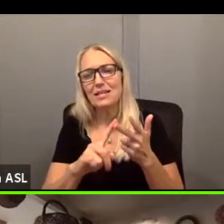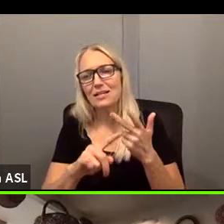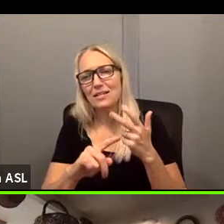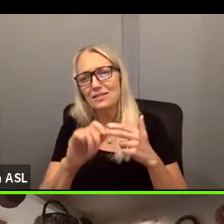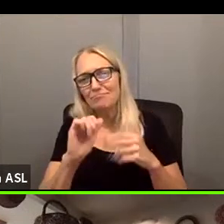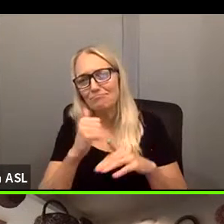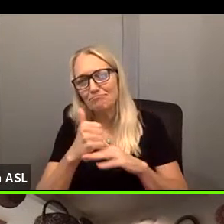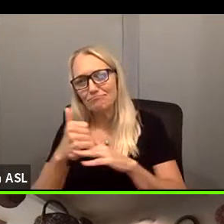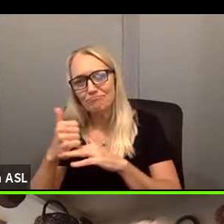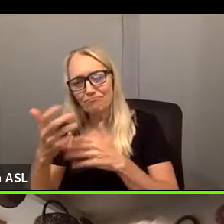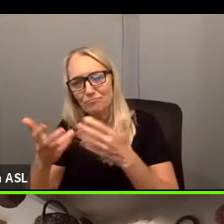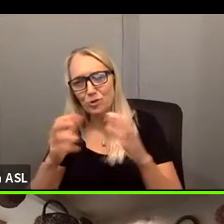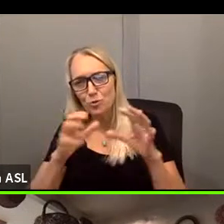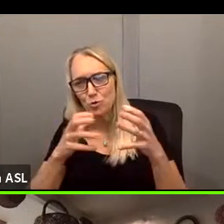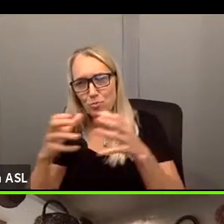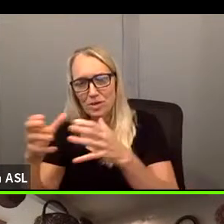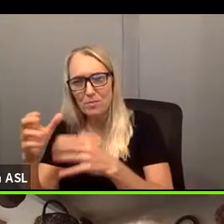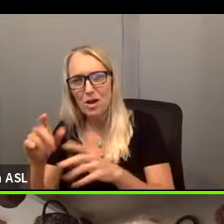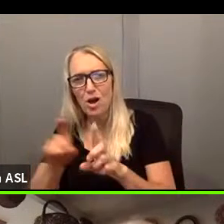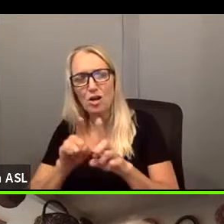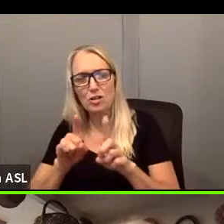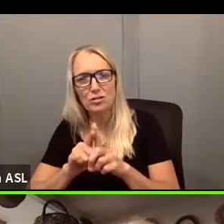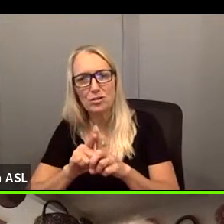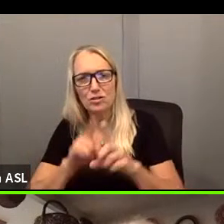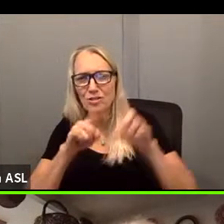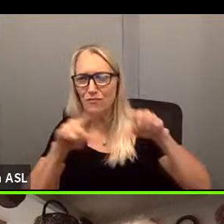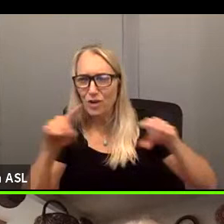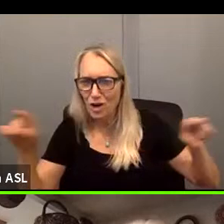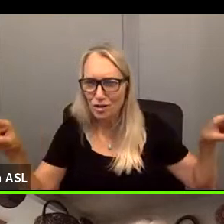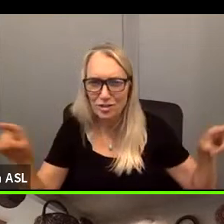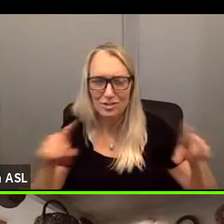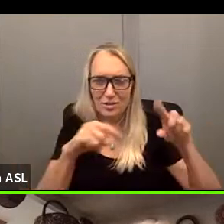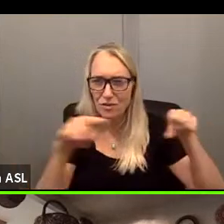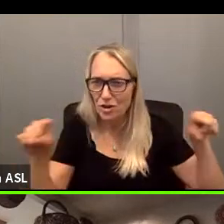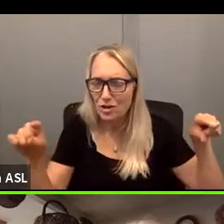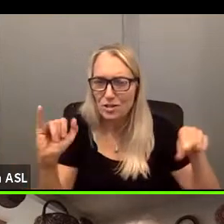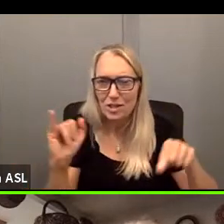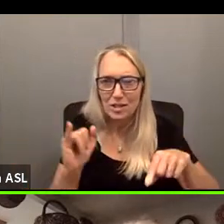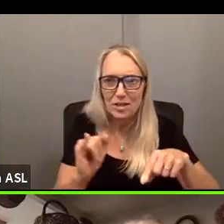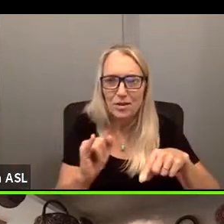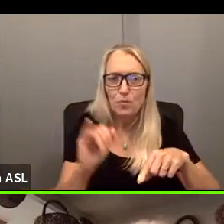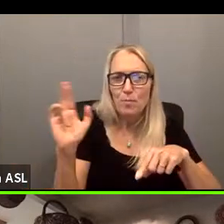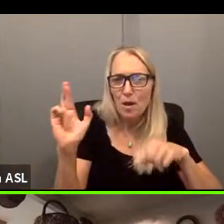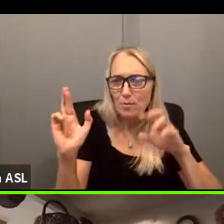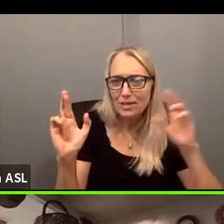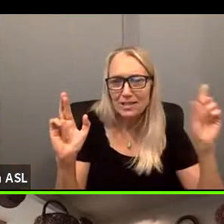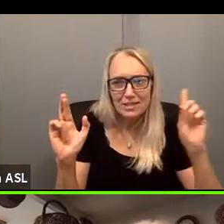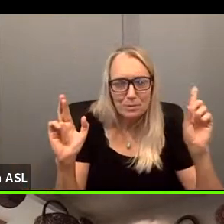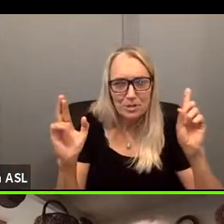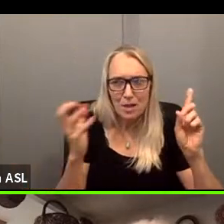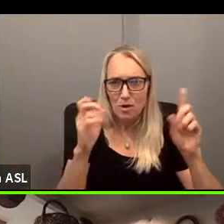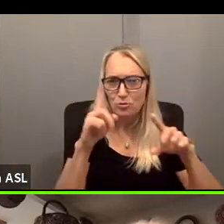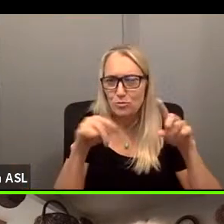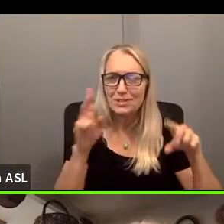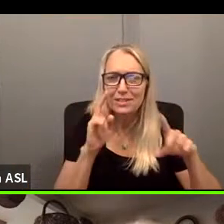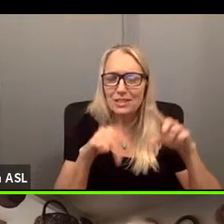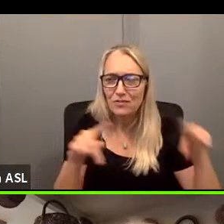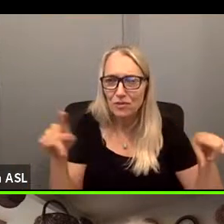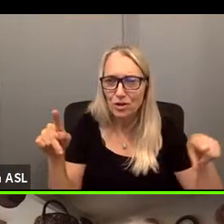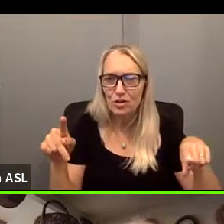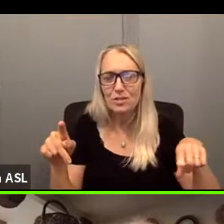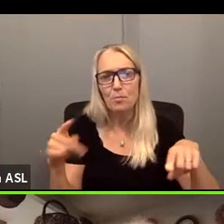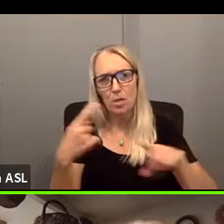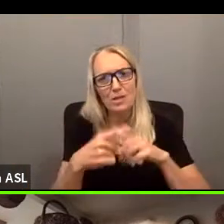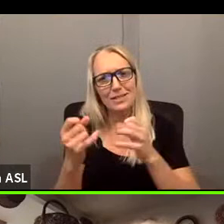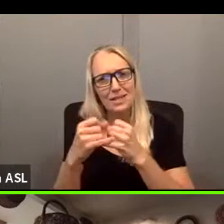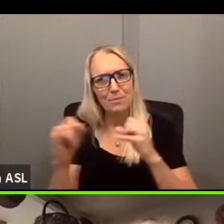on, but also that are diverse in terms of Republicans and Democrats and independents, so that